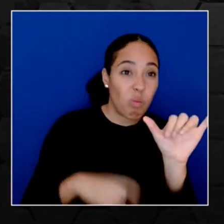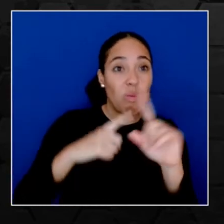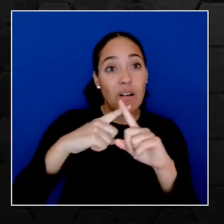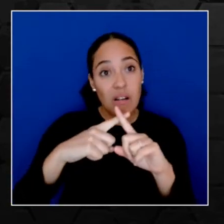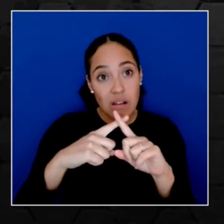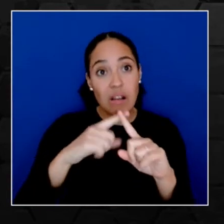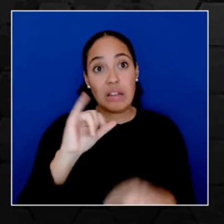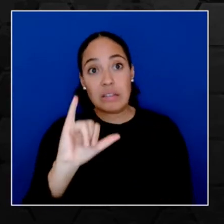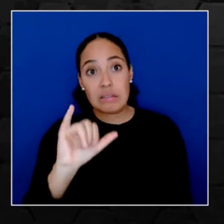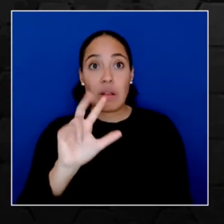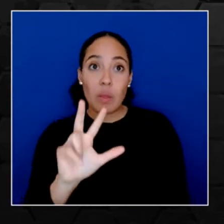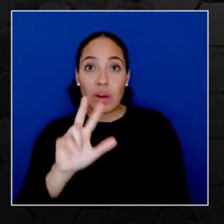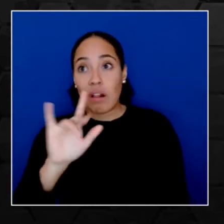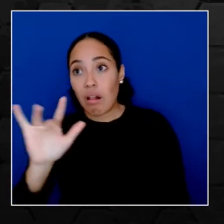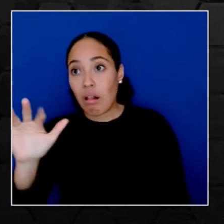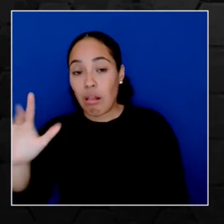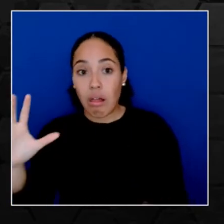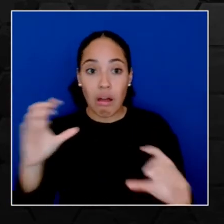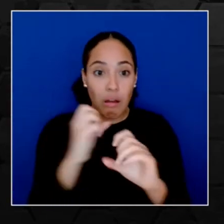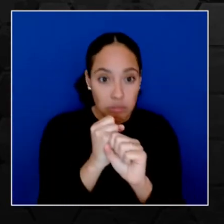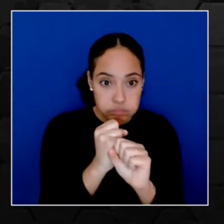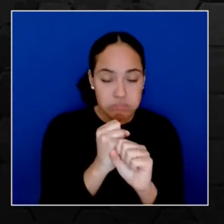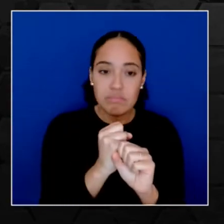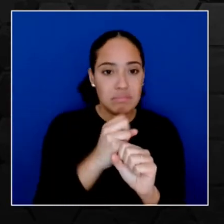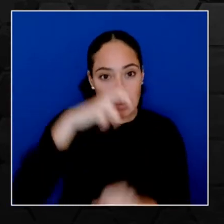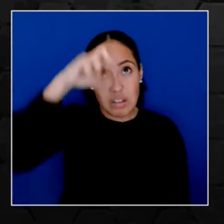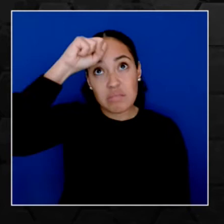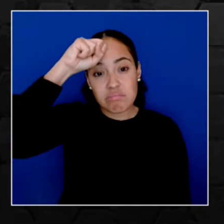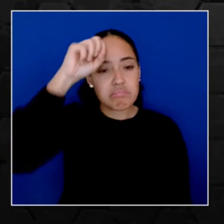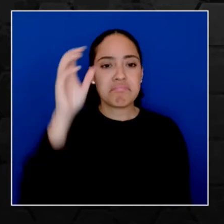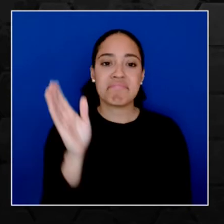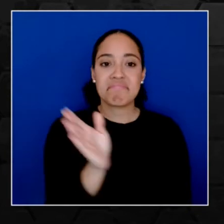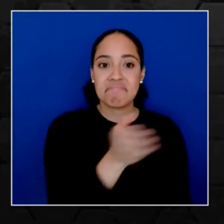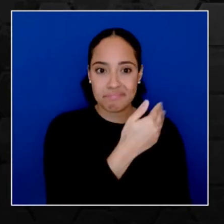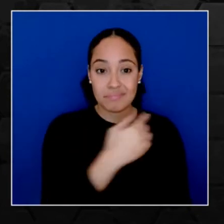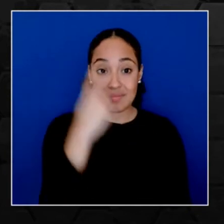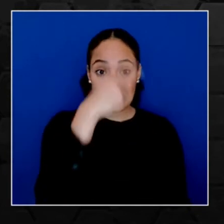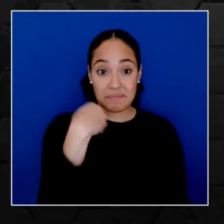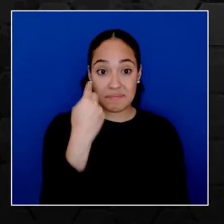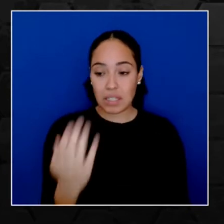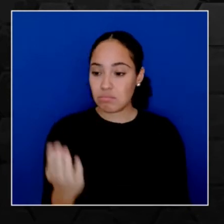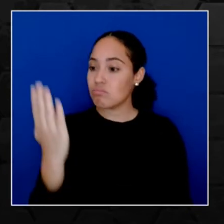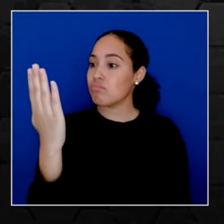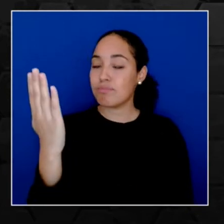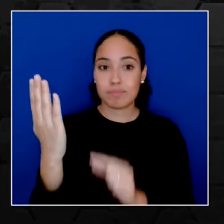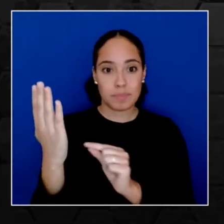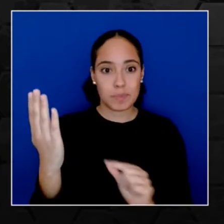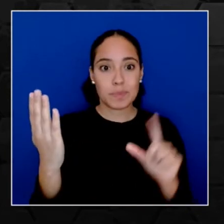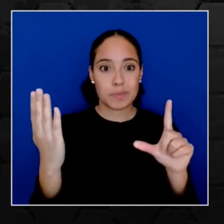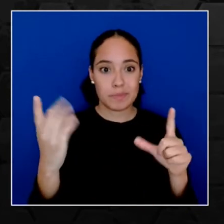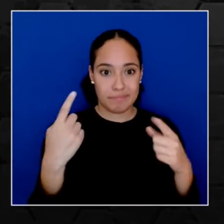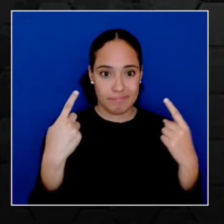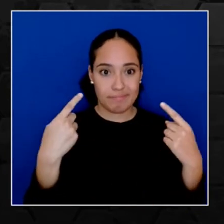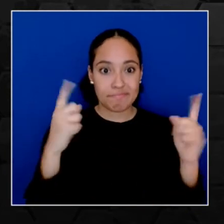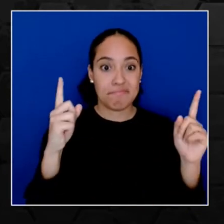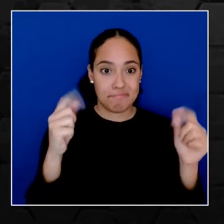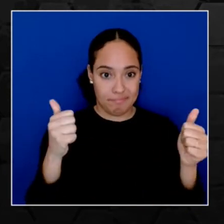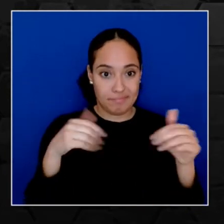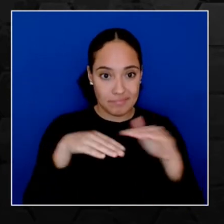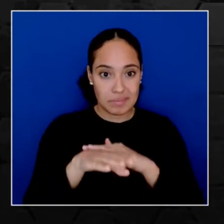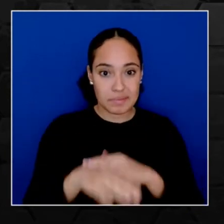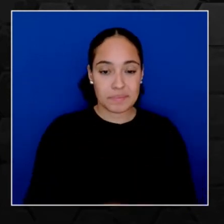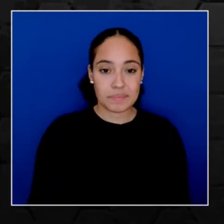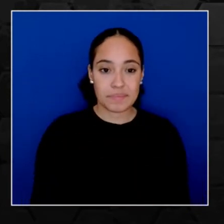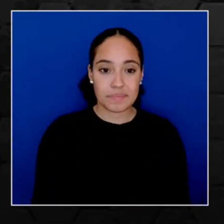And now to think about it, even smartwatches right nowadays, As said earlier in the previous slide, even